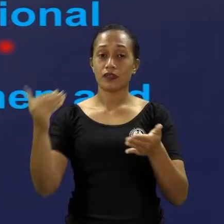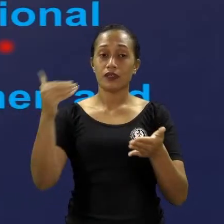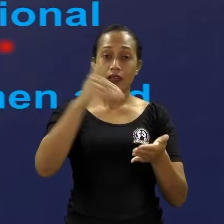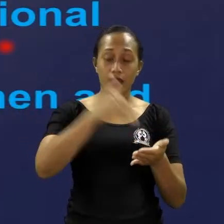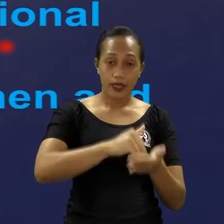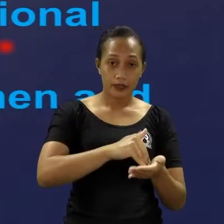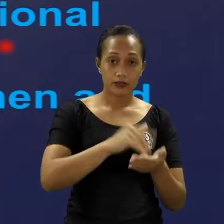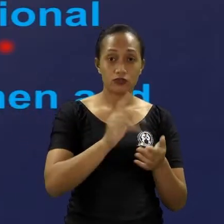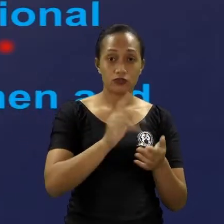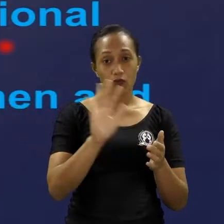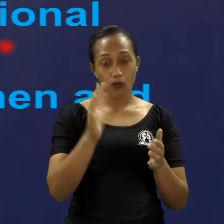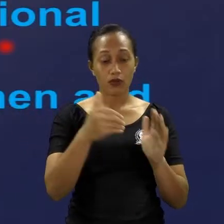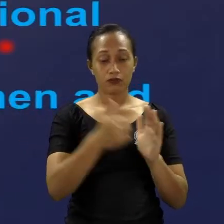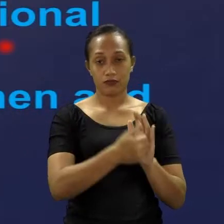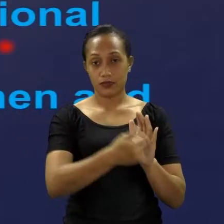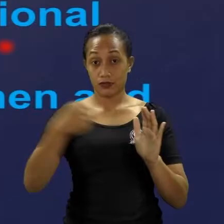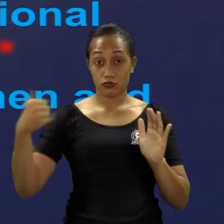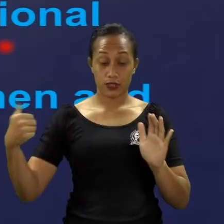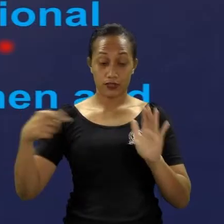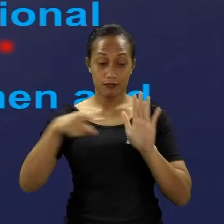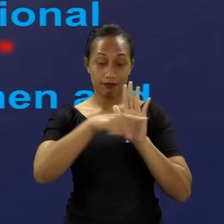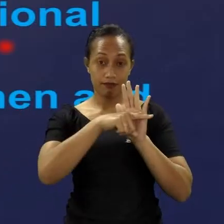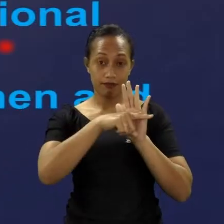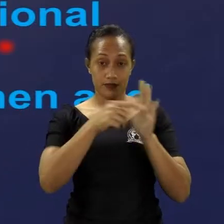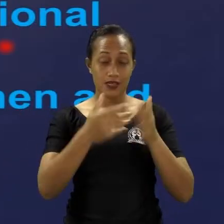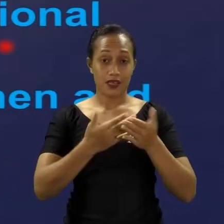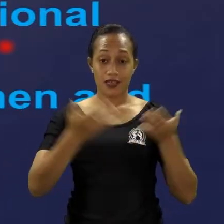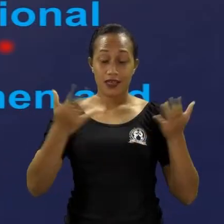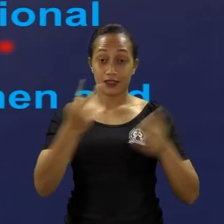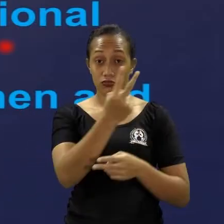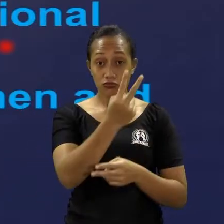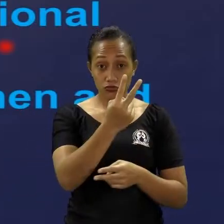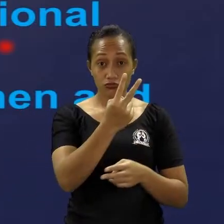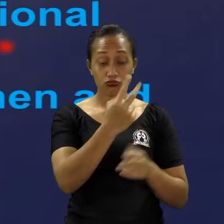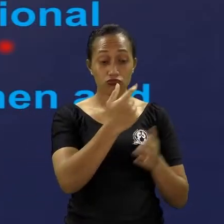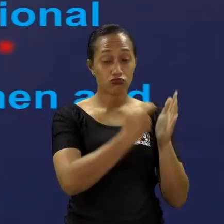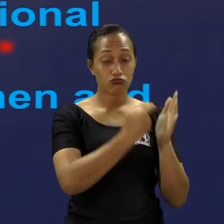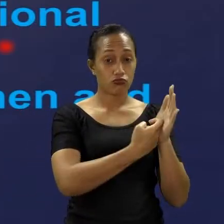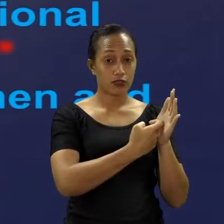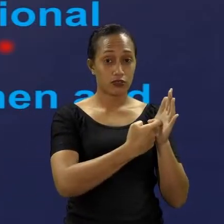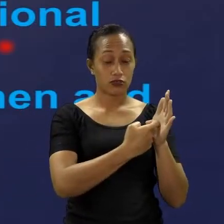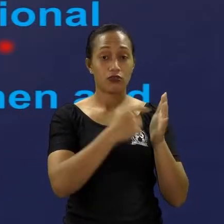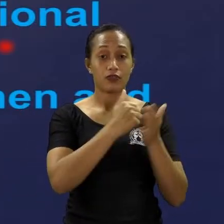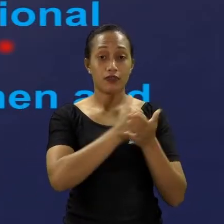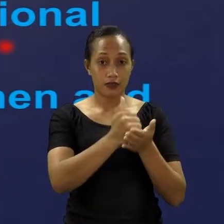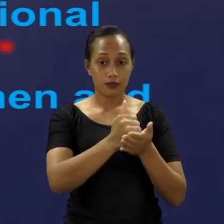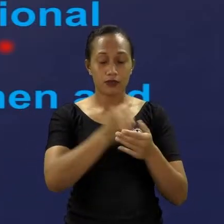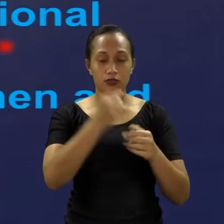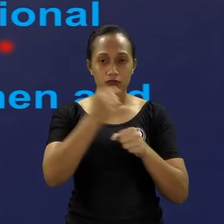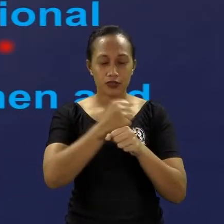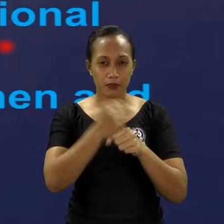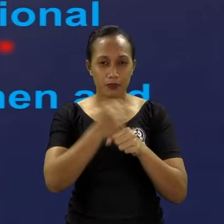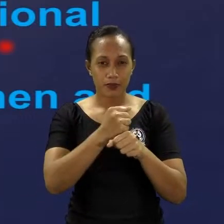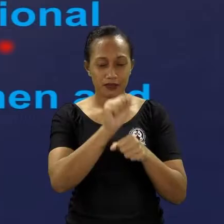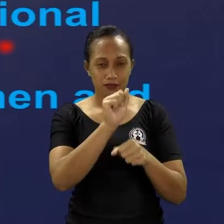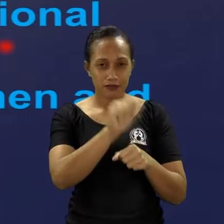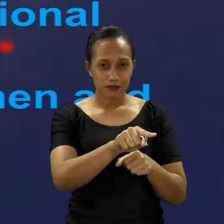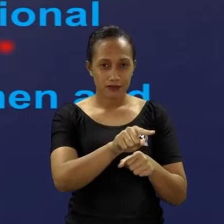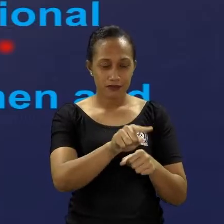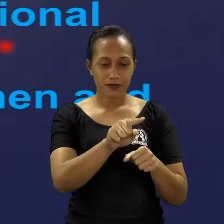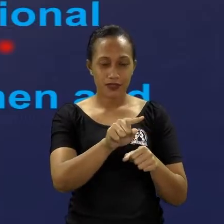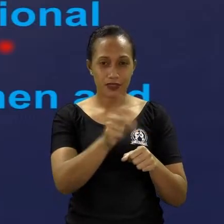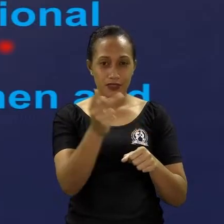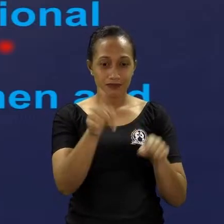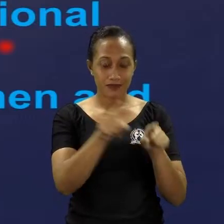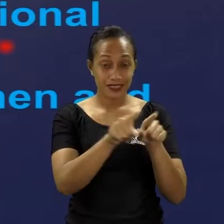or subtract any two rational numbers, we make their denominators the